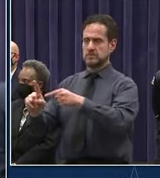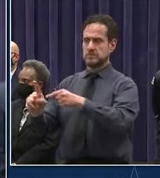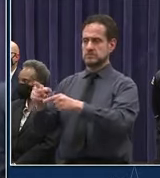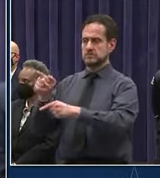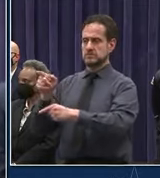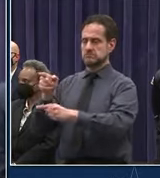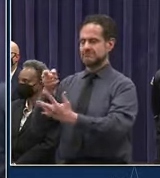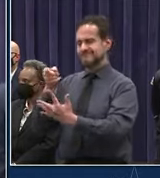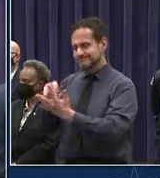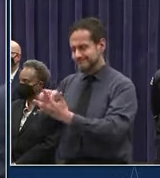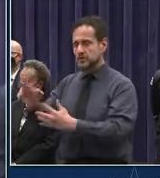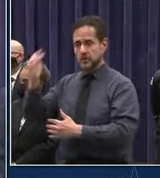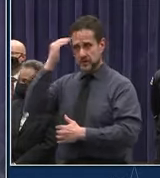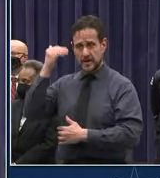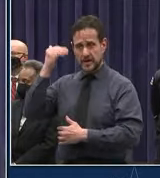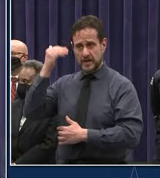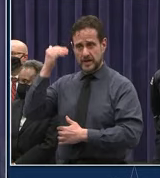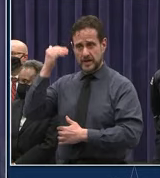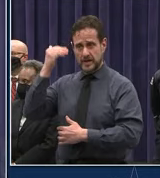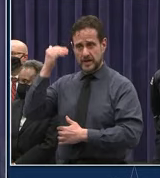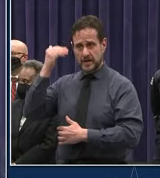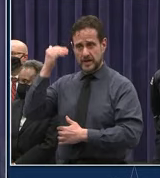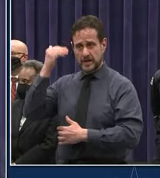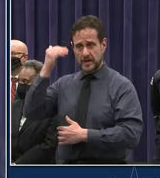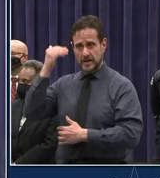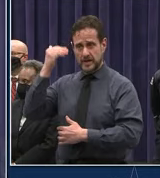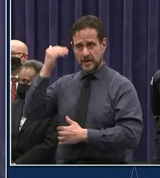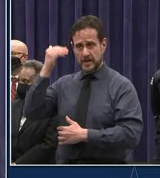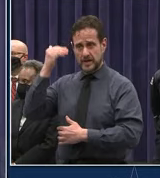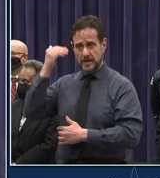Never found out who